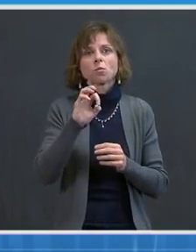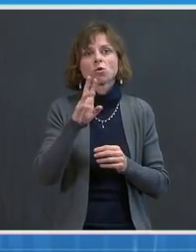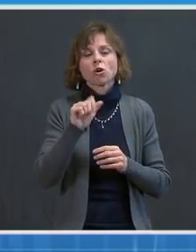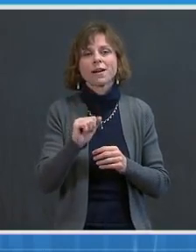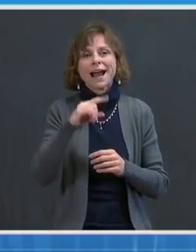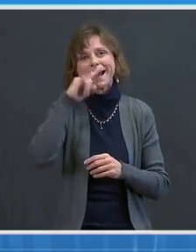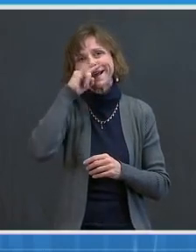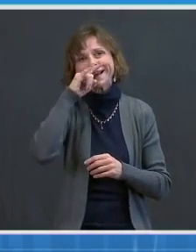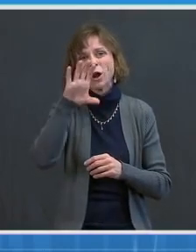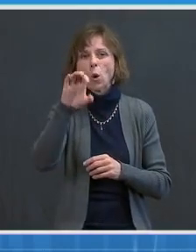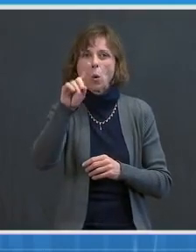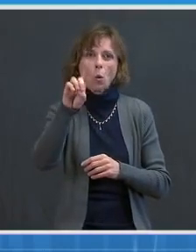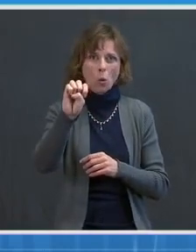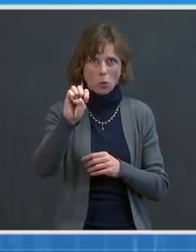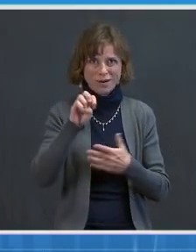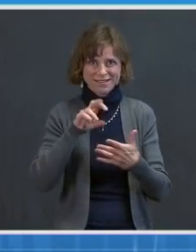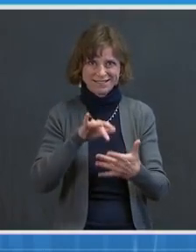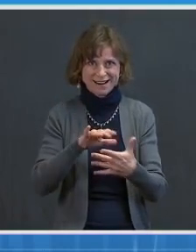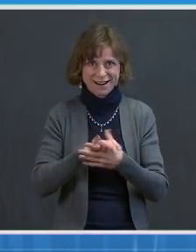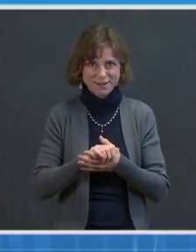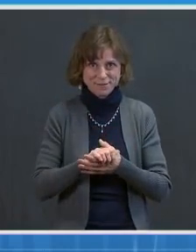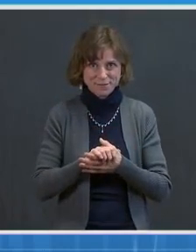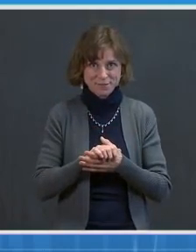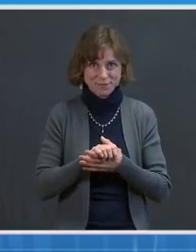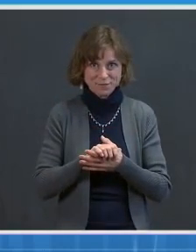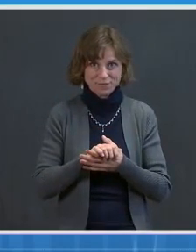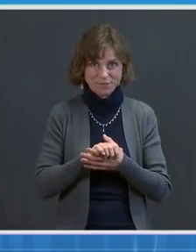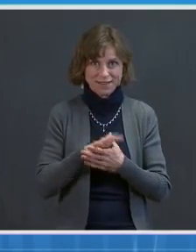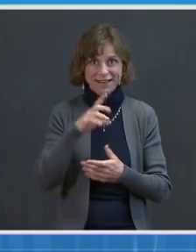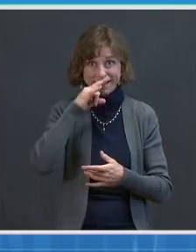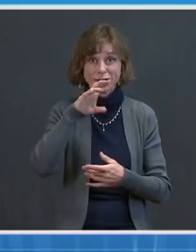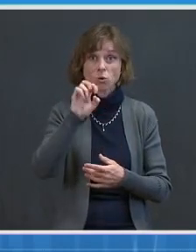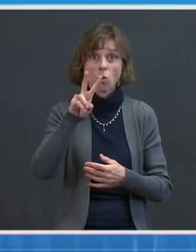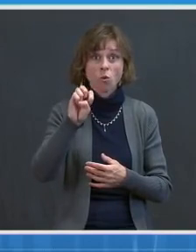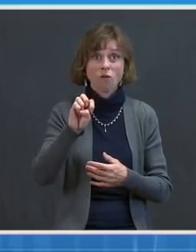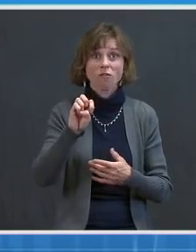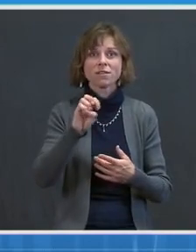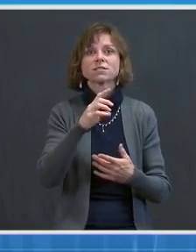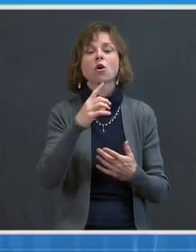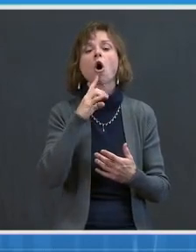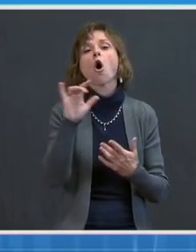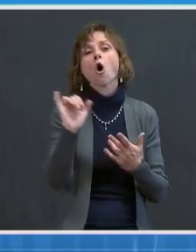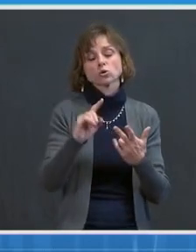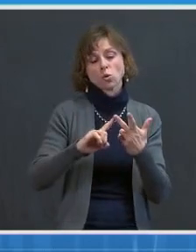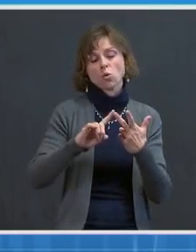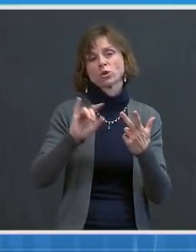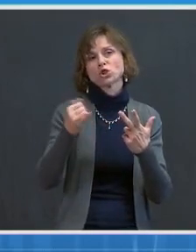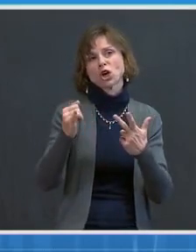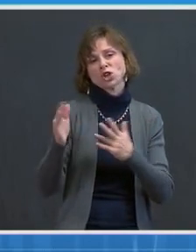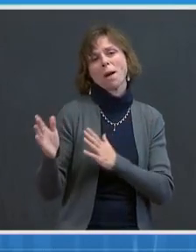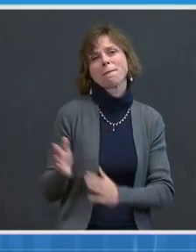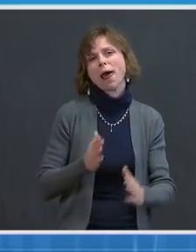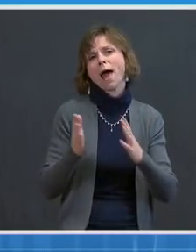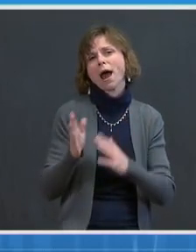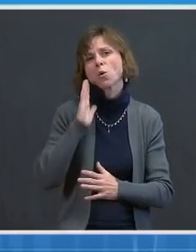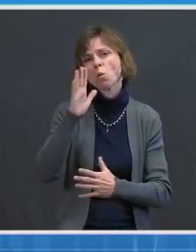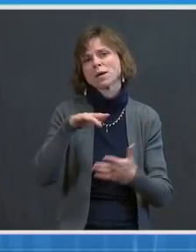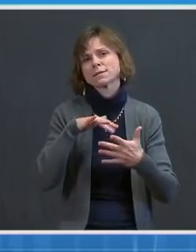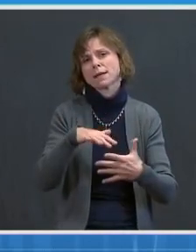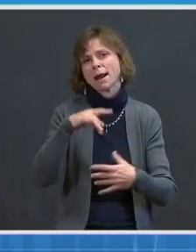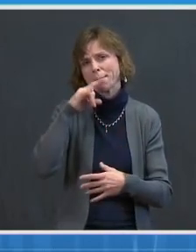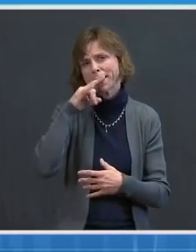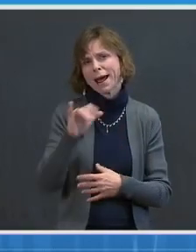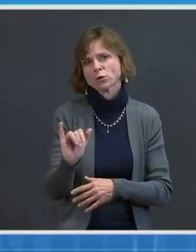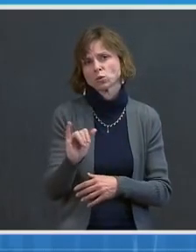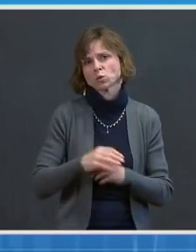Cove study. And as I mentioned previously, J&J is also planning studies in pediatrics. Next